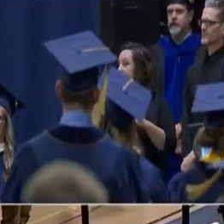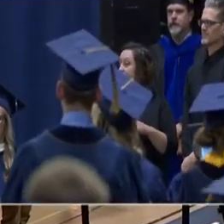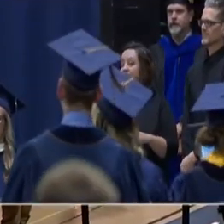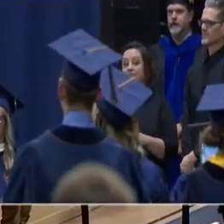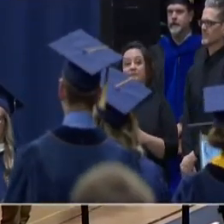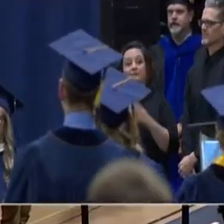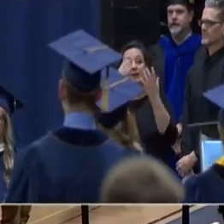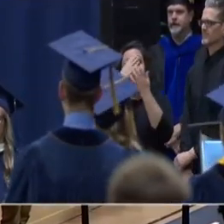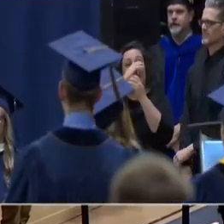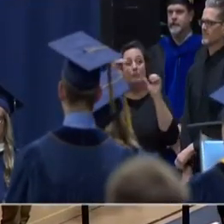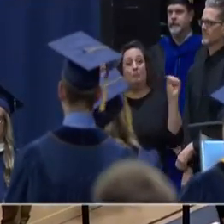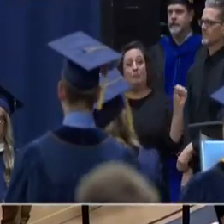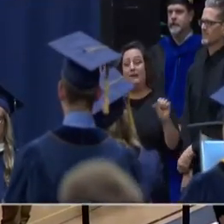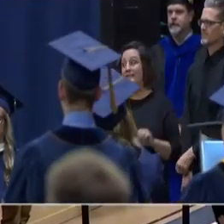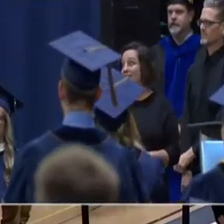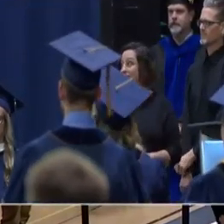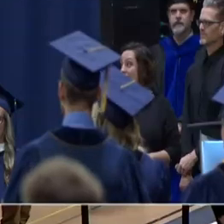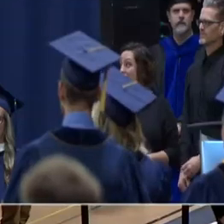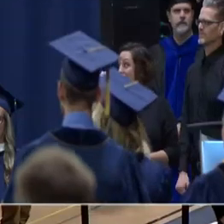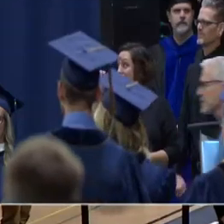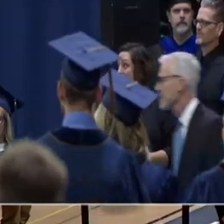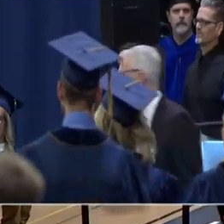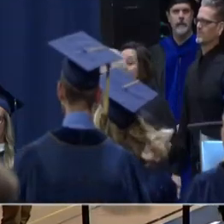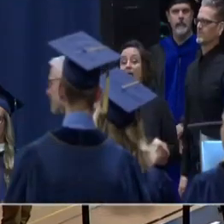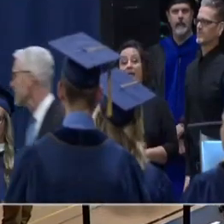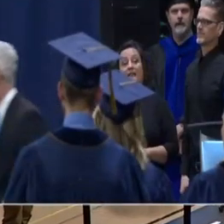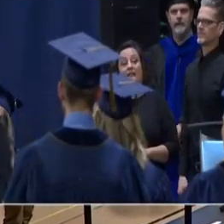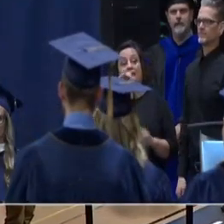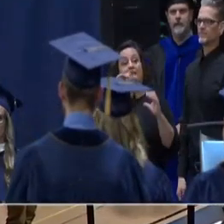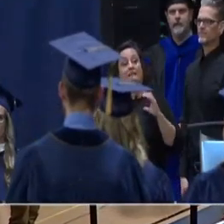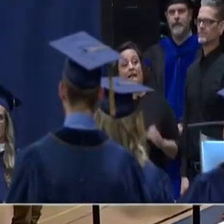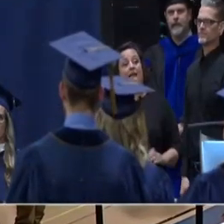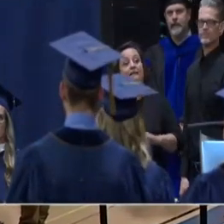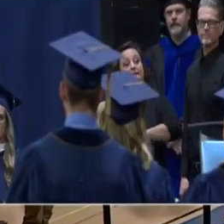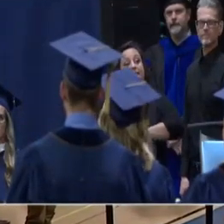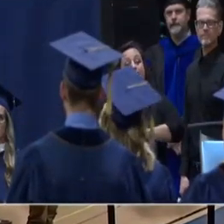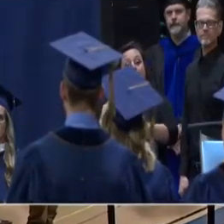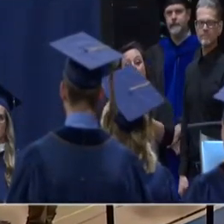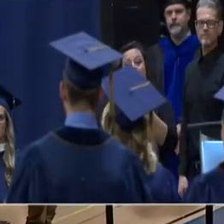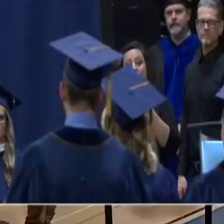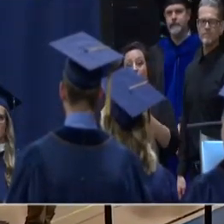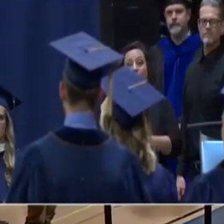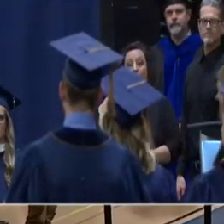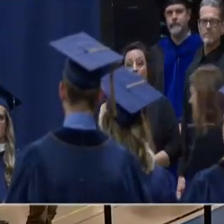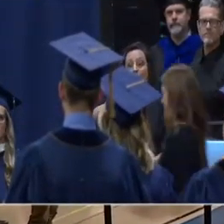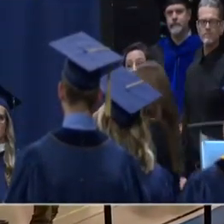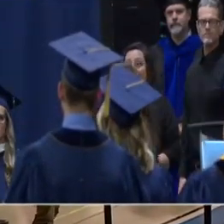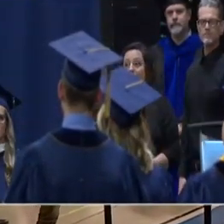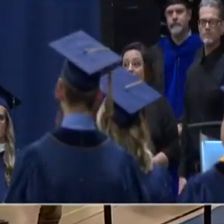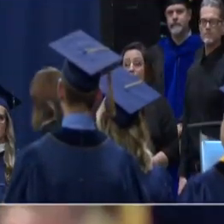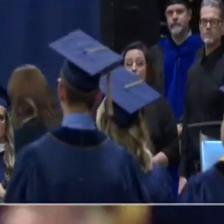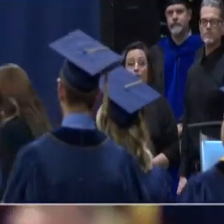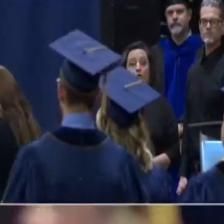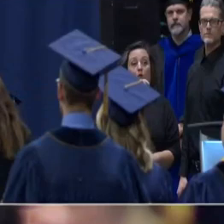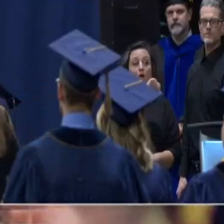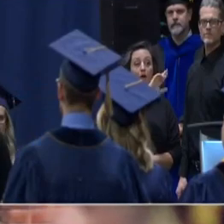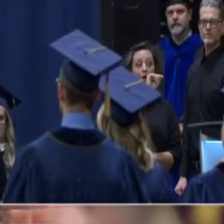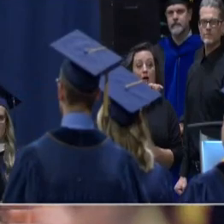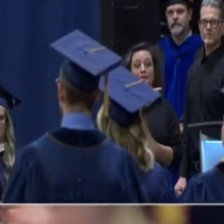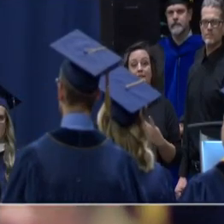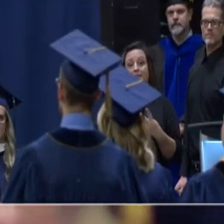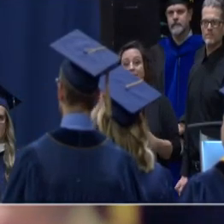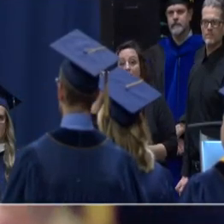President Feinstein, these candidates meet the requirements for the Doctor of Arts, Doctor of Audiology, Doctor